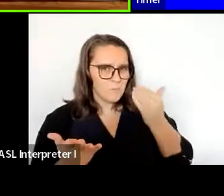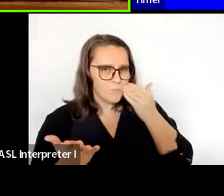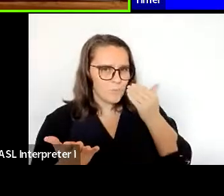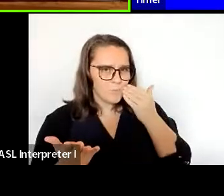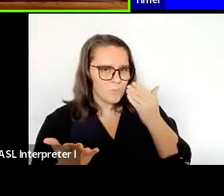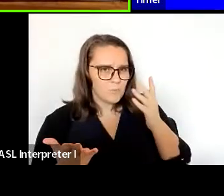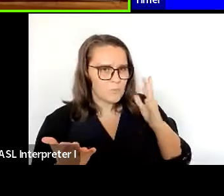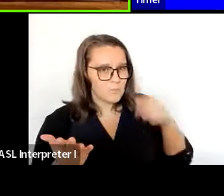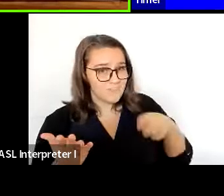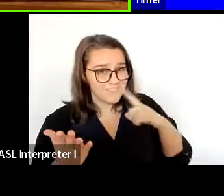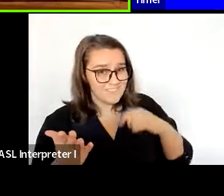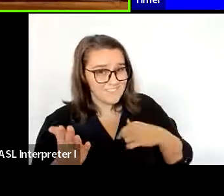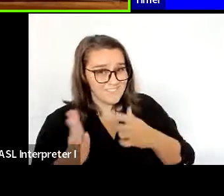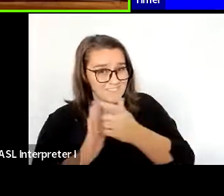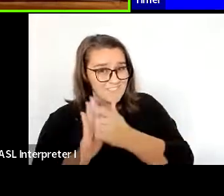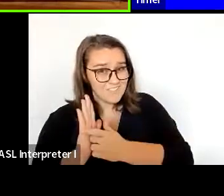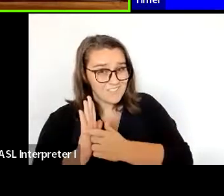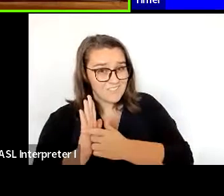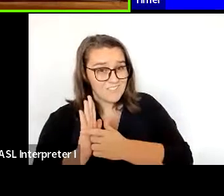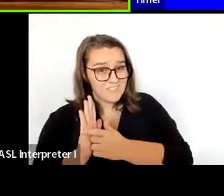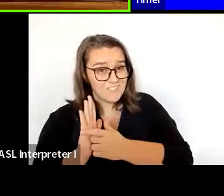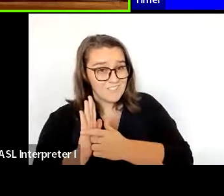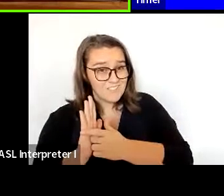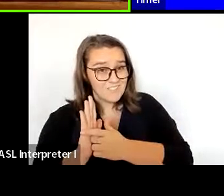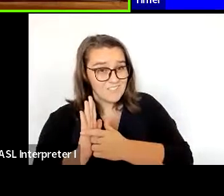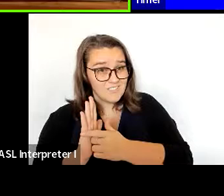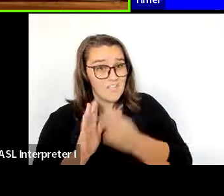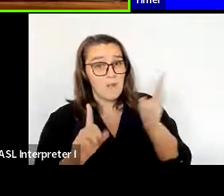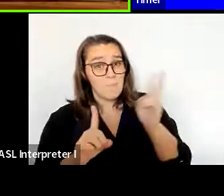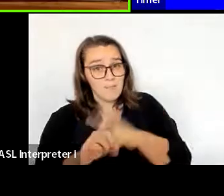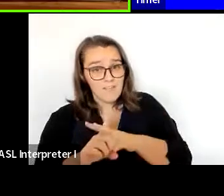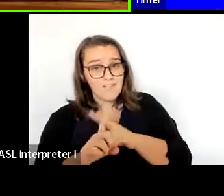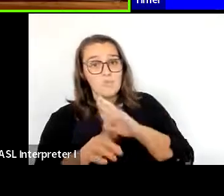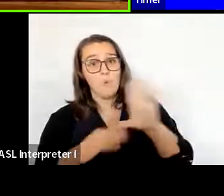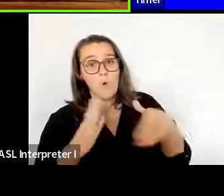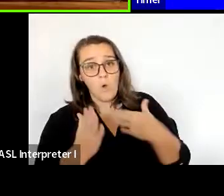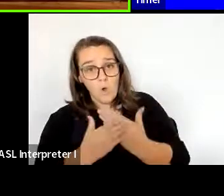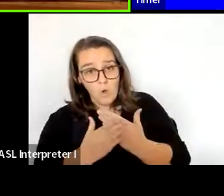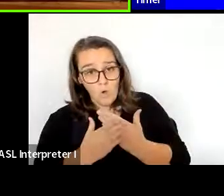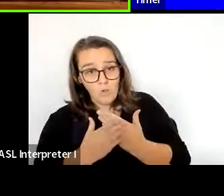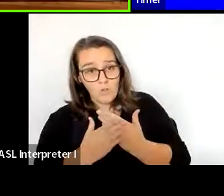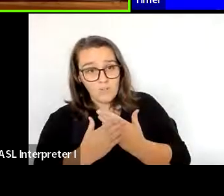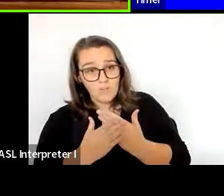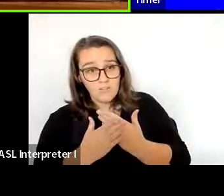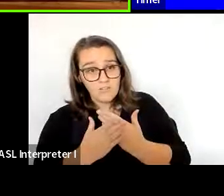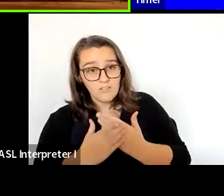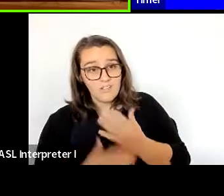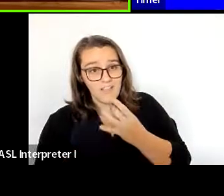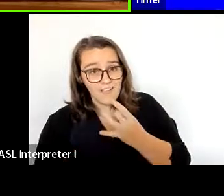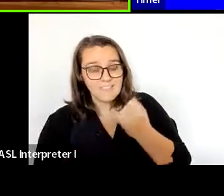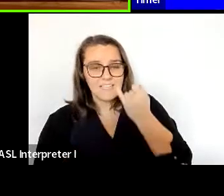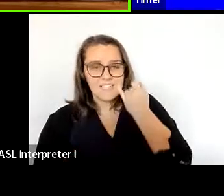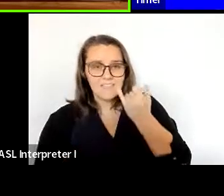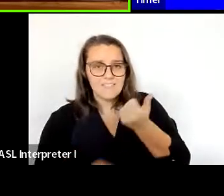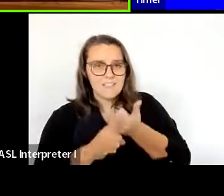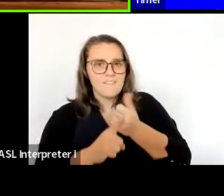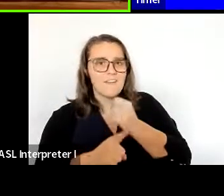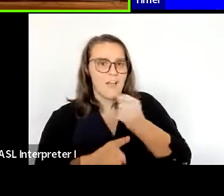this legislation universal for all intersections with traffic lights for no right turns on red?